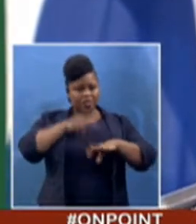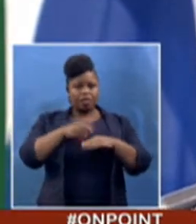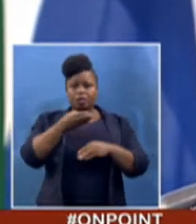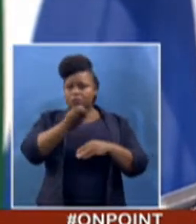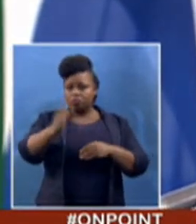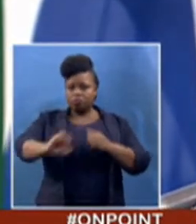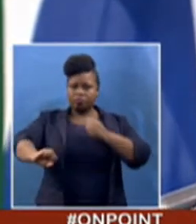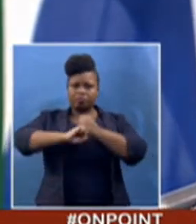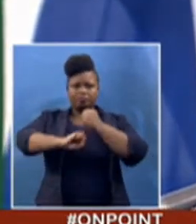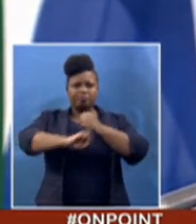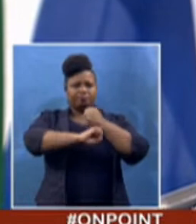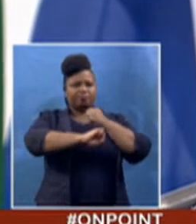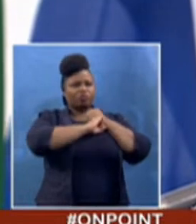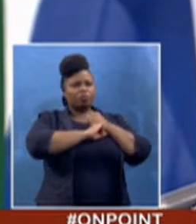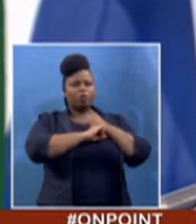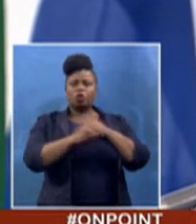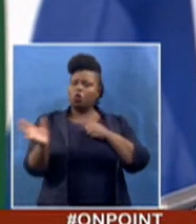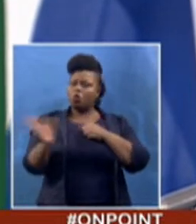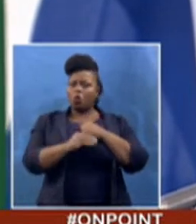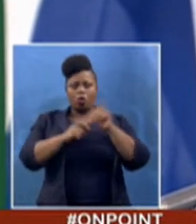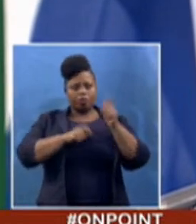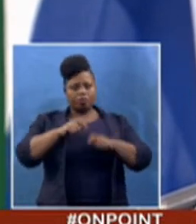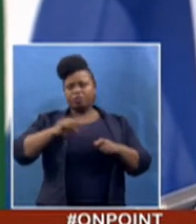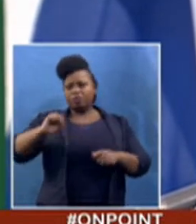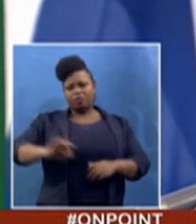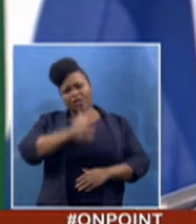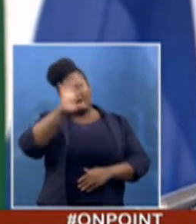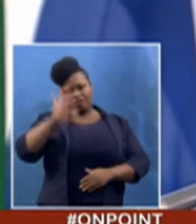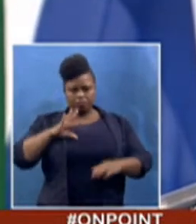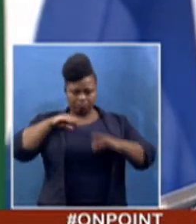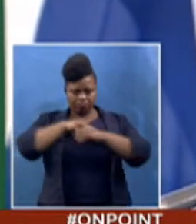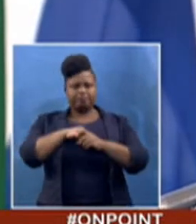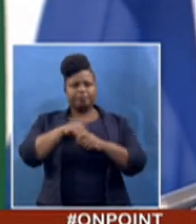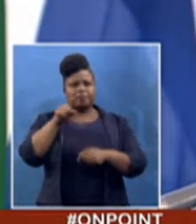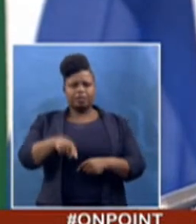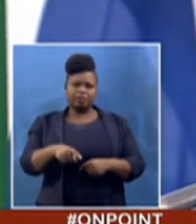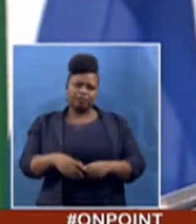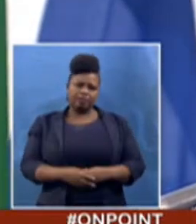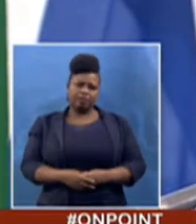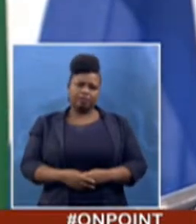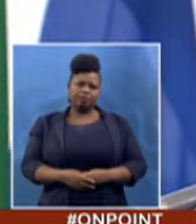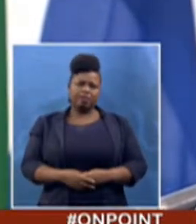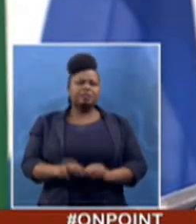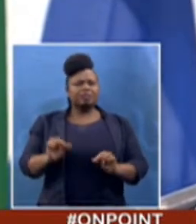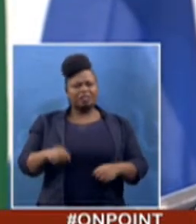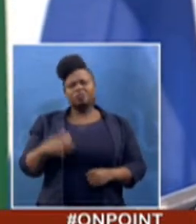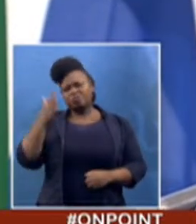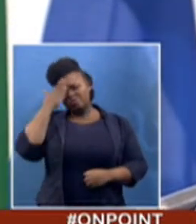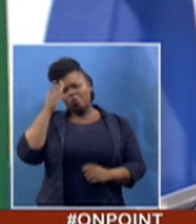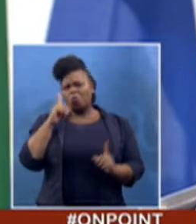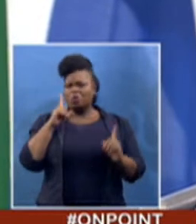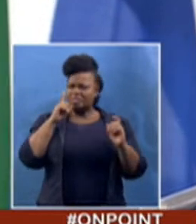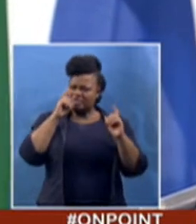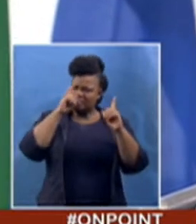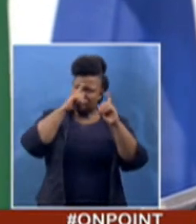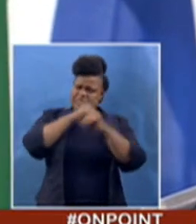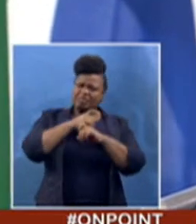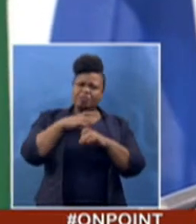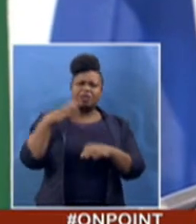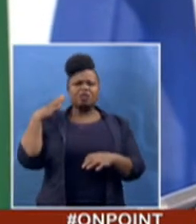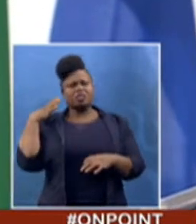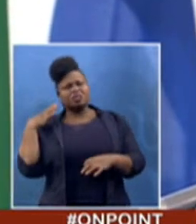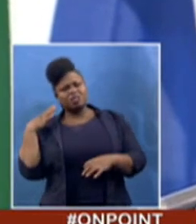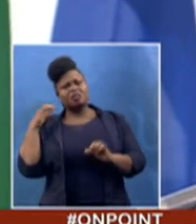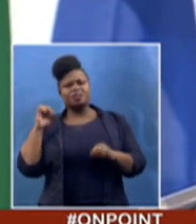the participation of all South Africans. In its size and complexity, in its reach